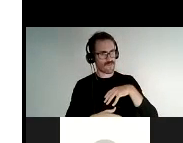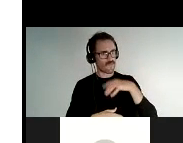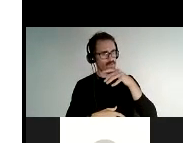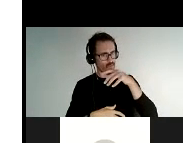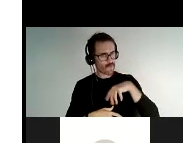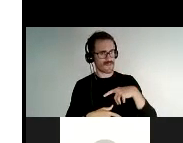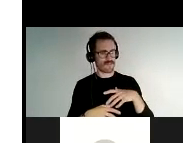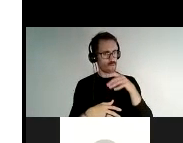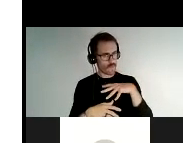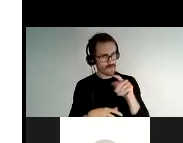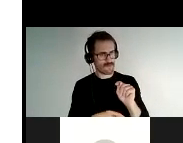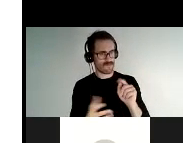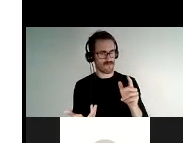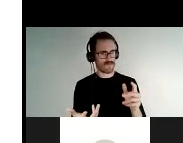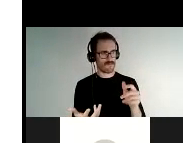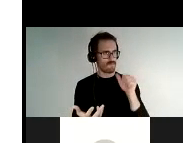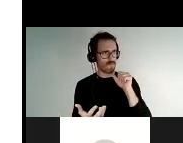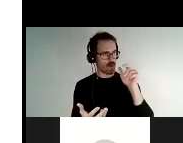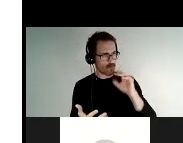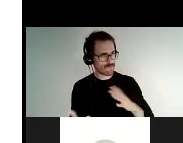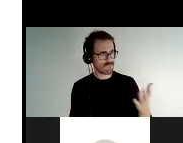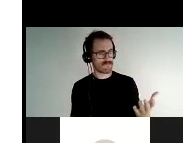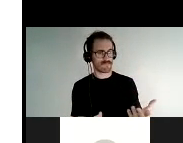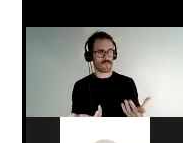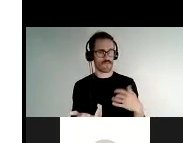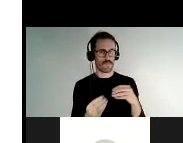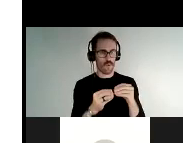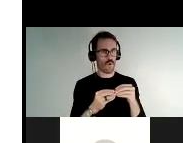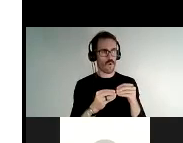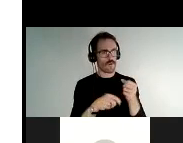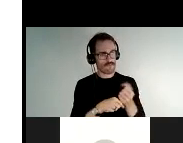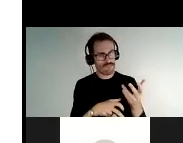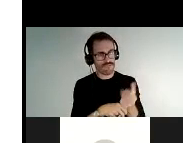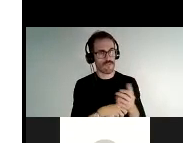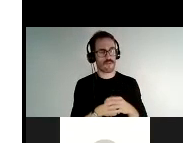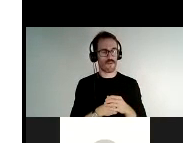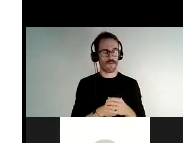thing. So the abuse can occur on a various levels.